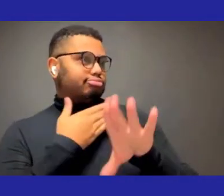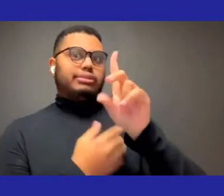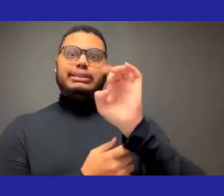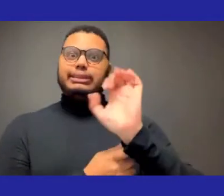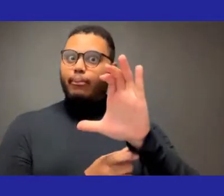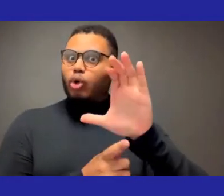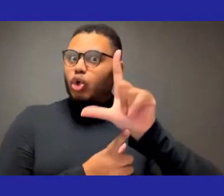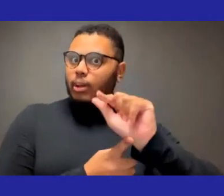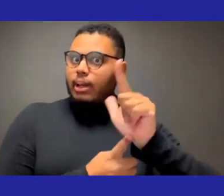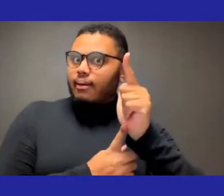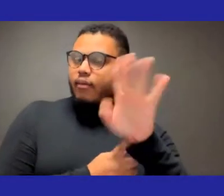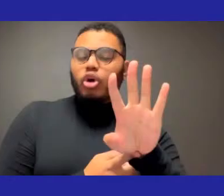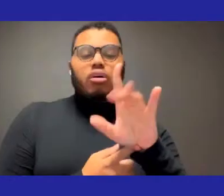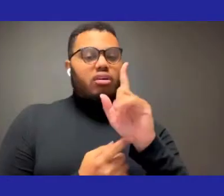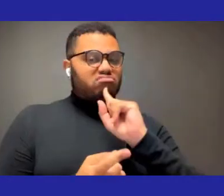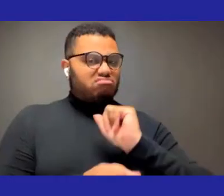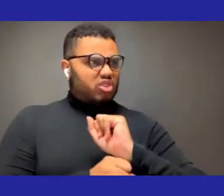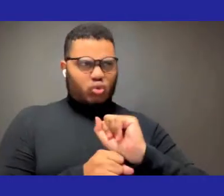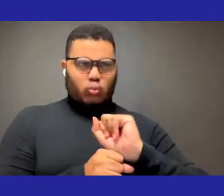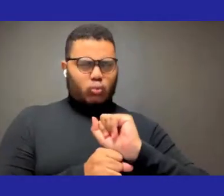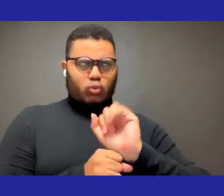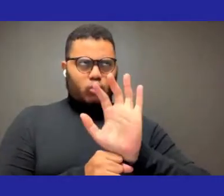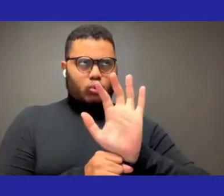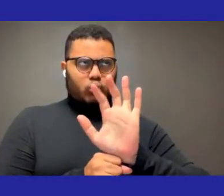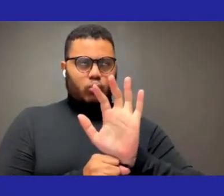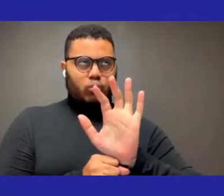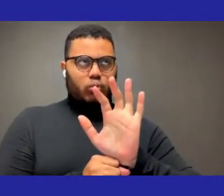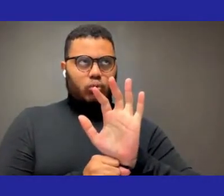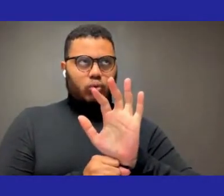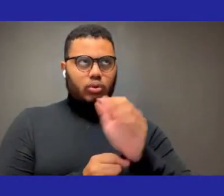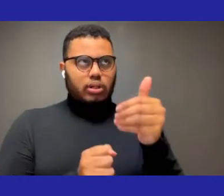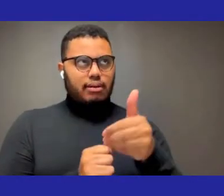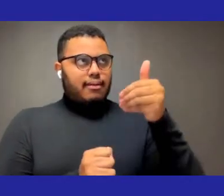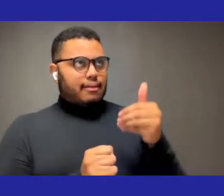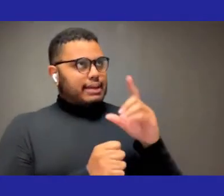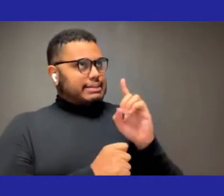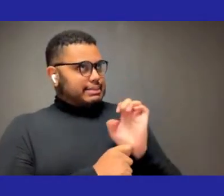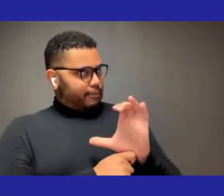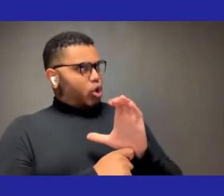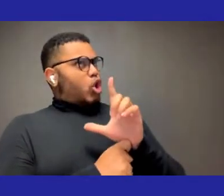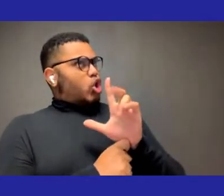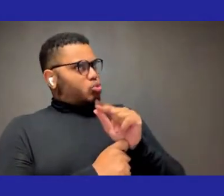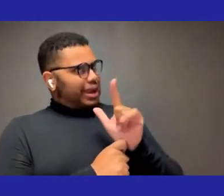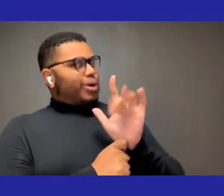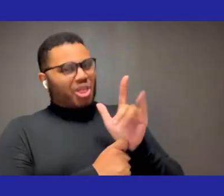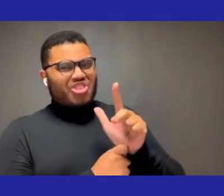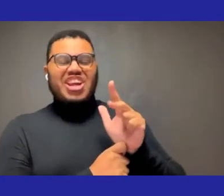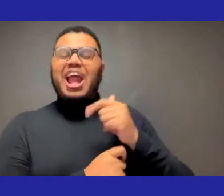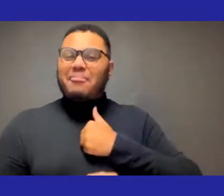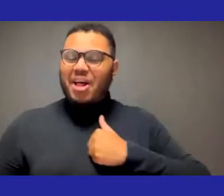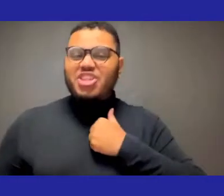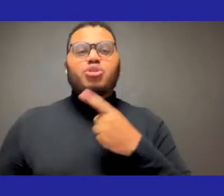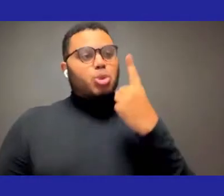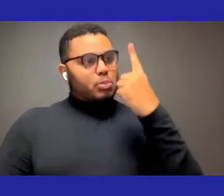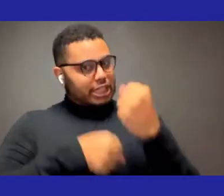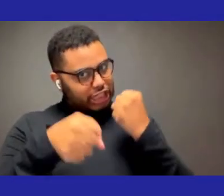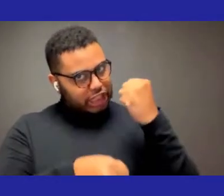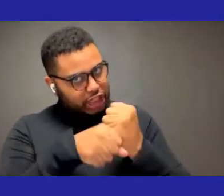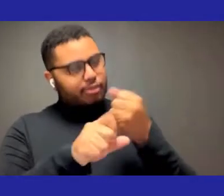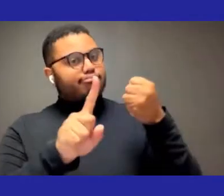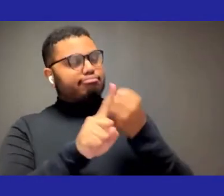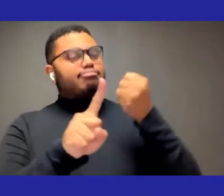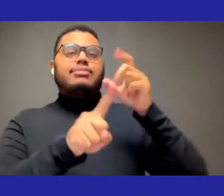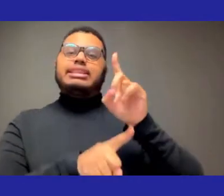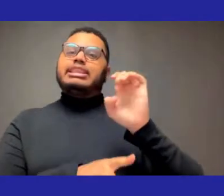was, it was December 2023, I apologize. She was here 1 year in December 2024, my